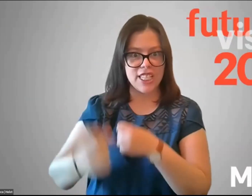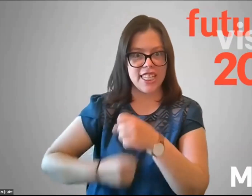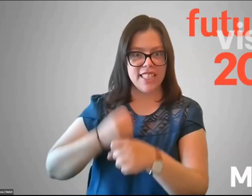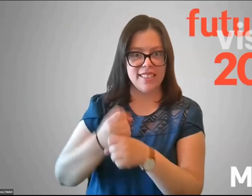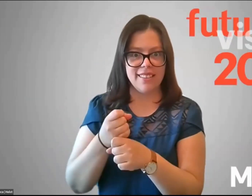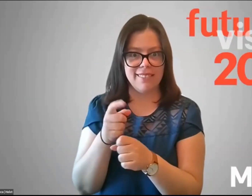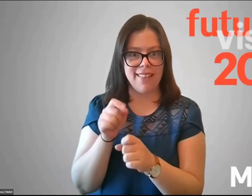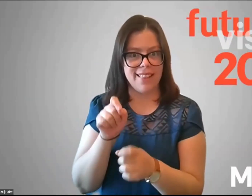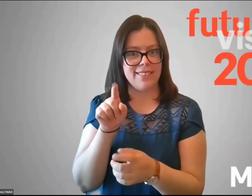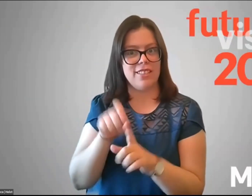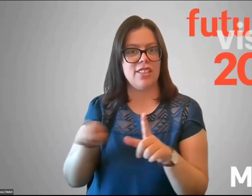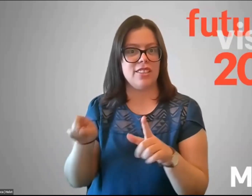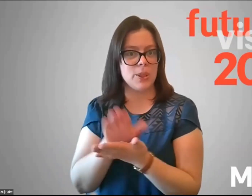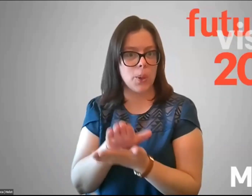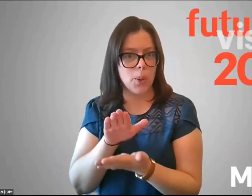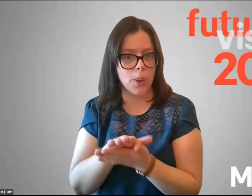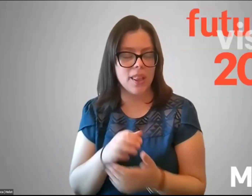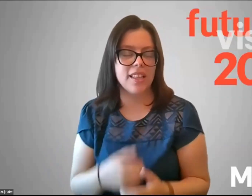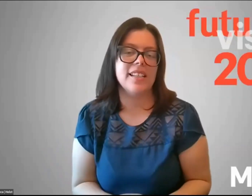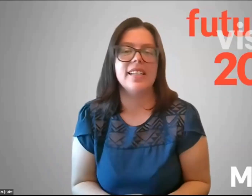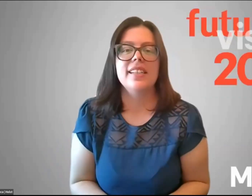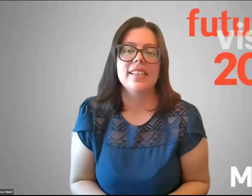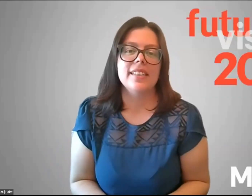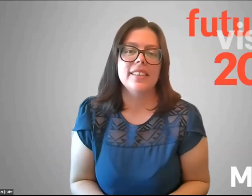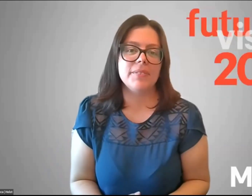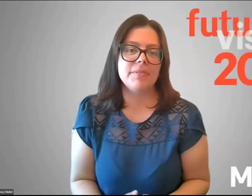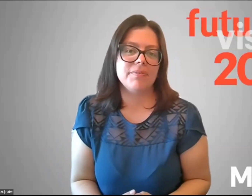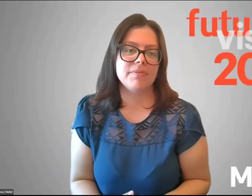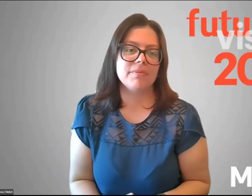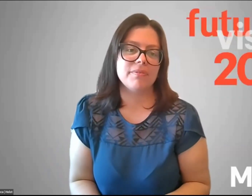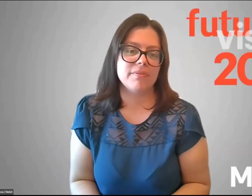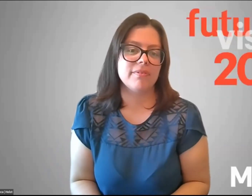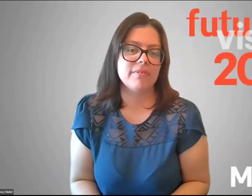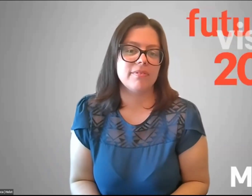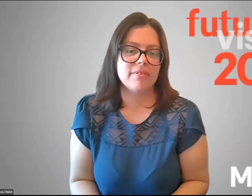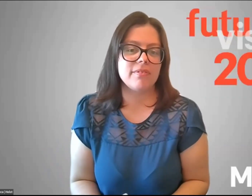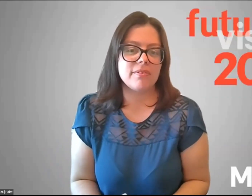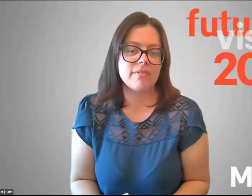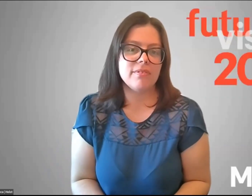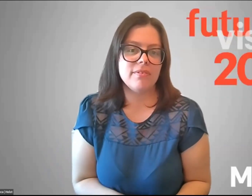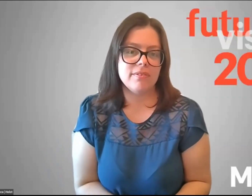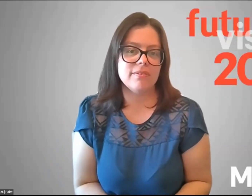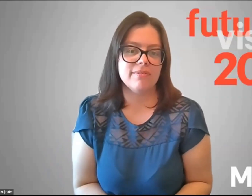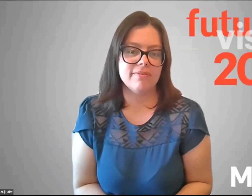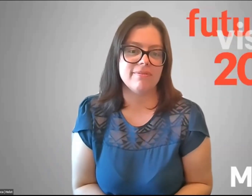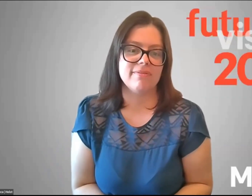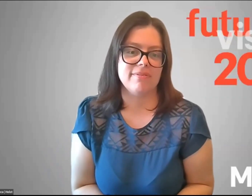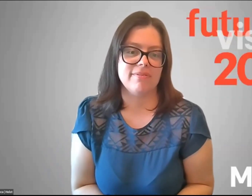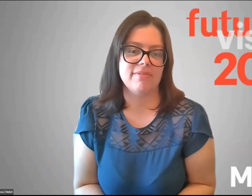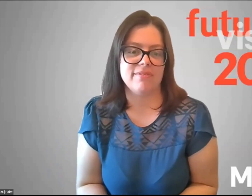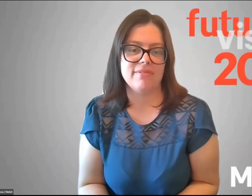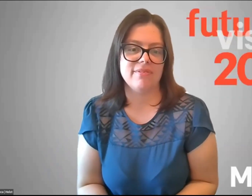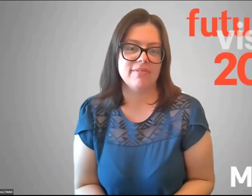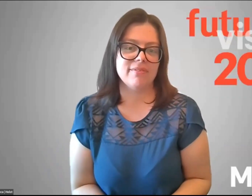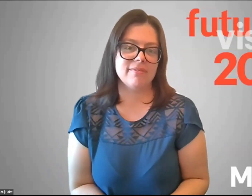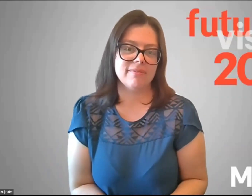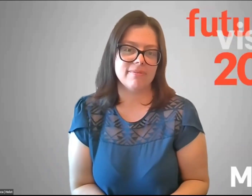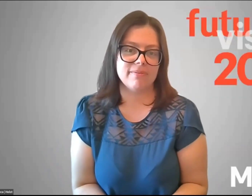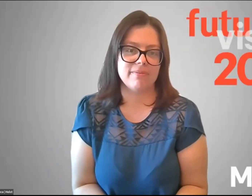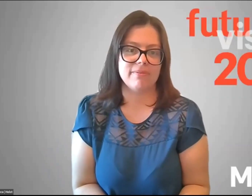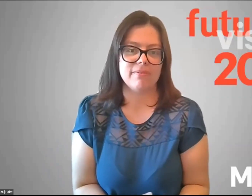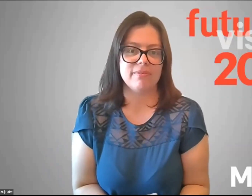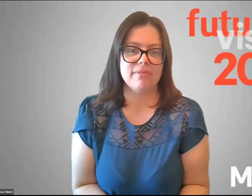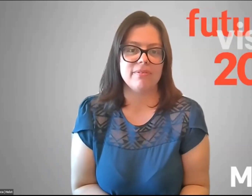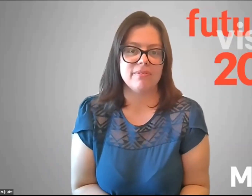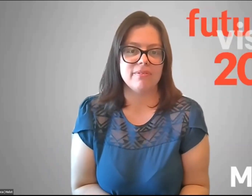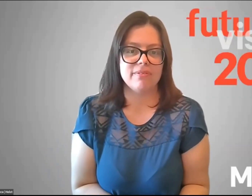to get my needs met for the several years that I was in school. Yeah, I agree with you. And I feel